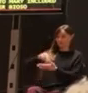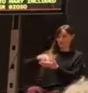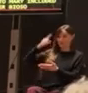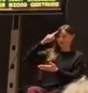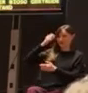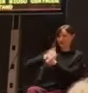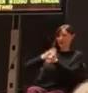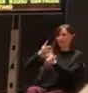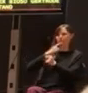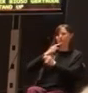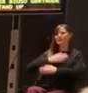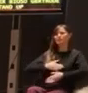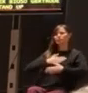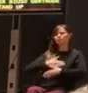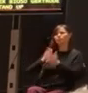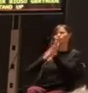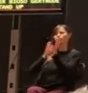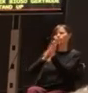appreciate.